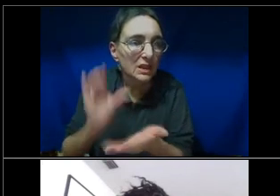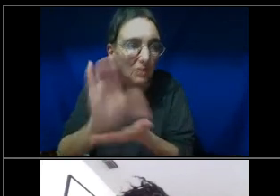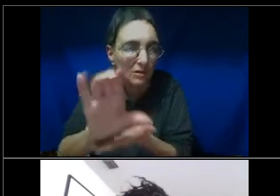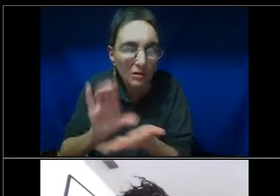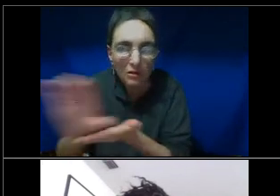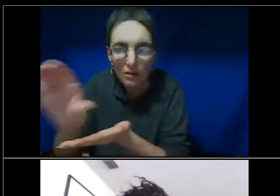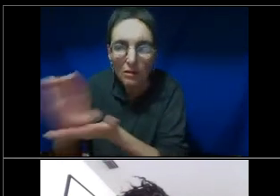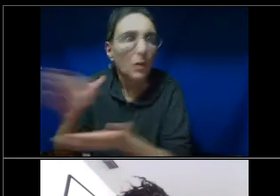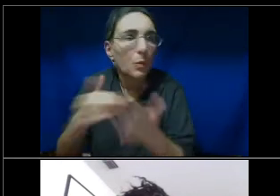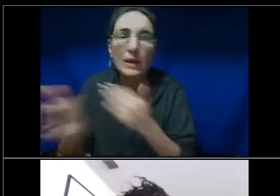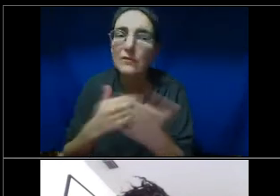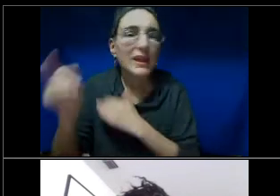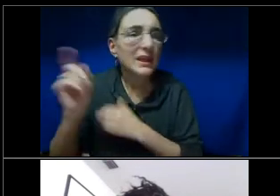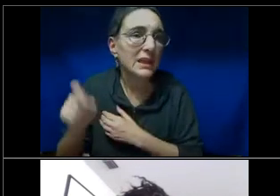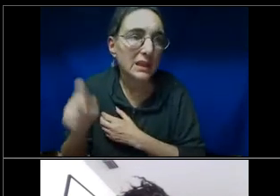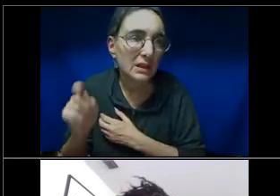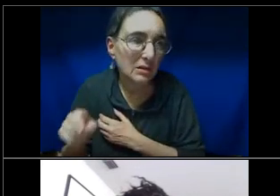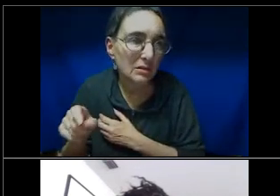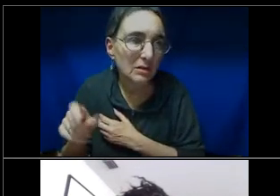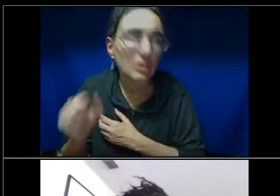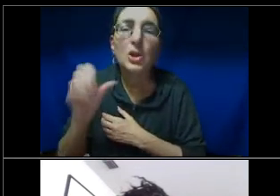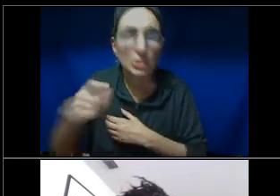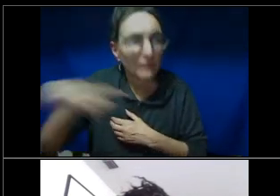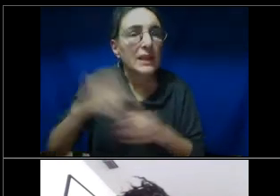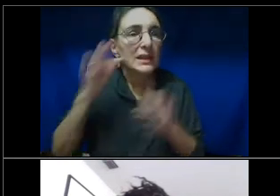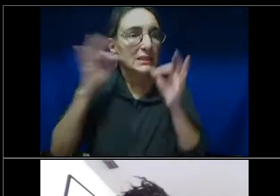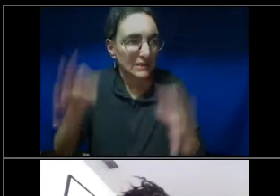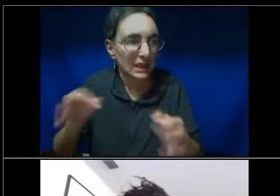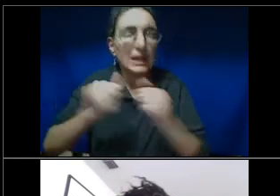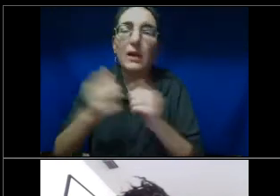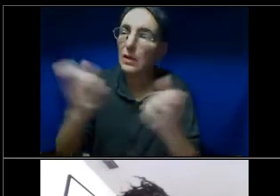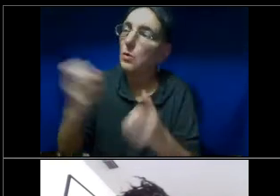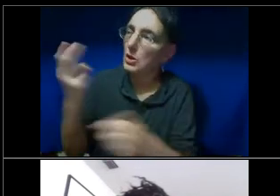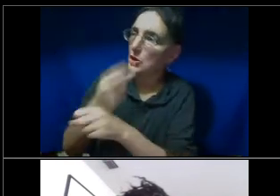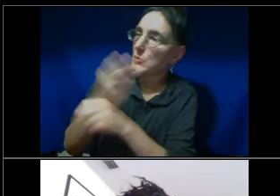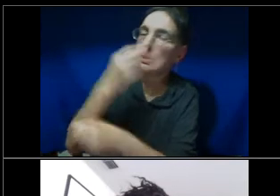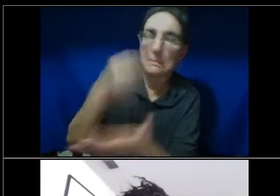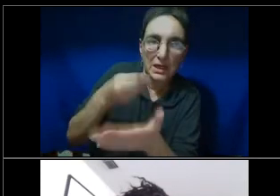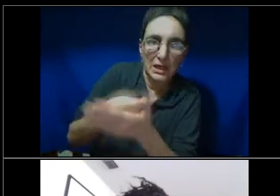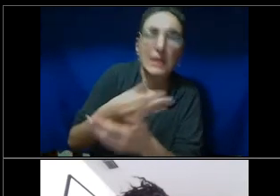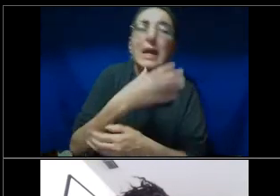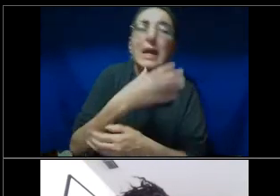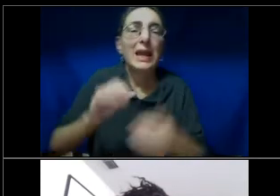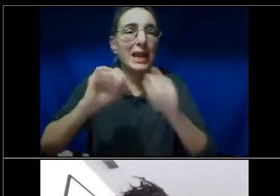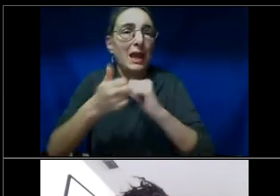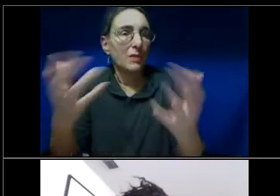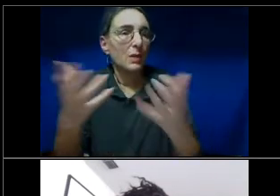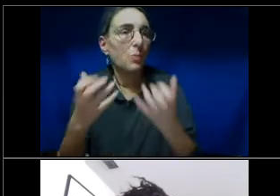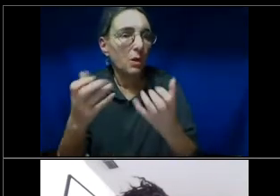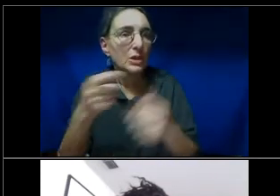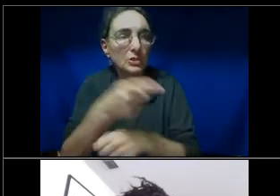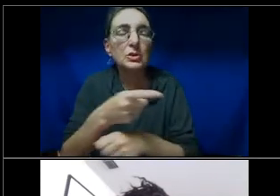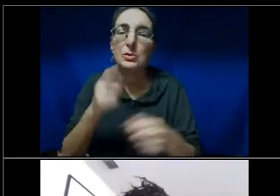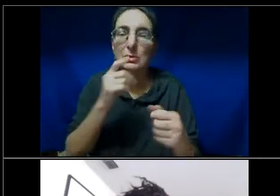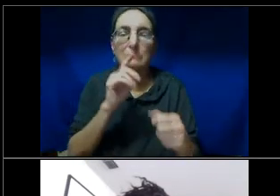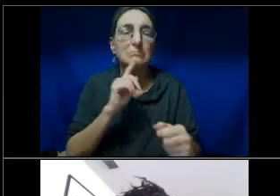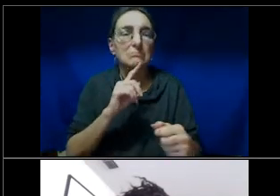whatever they need. So they decide how they want to use it, and how they want to dedicate it,